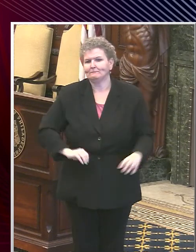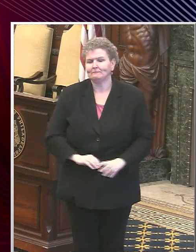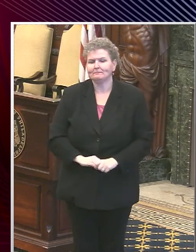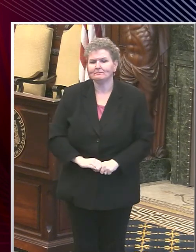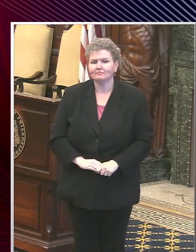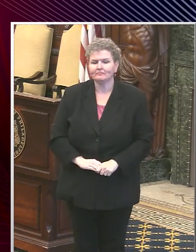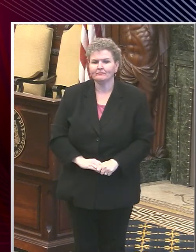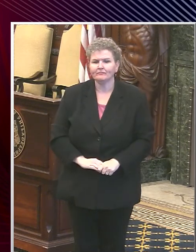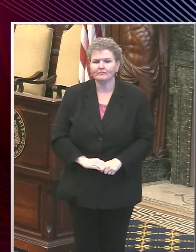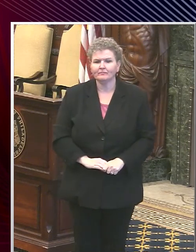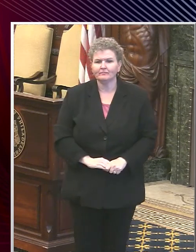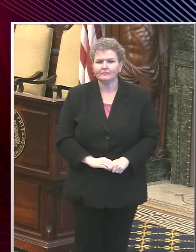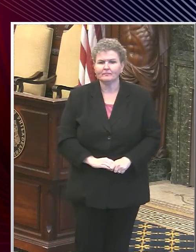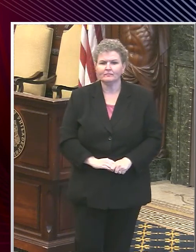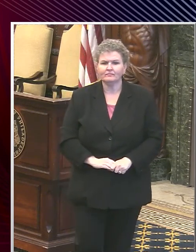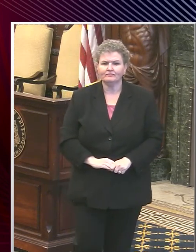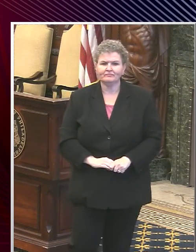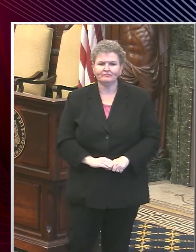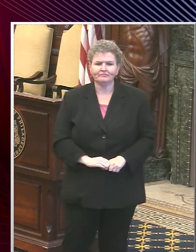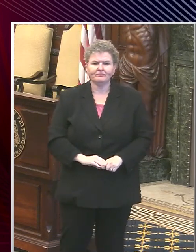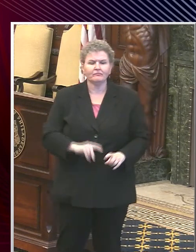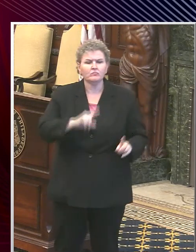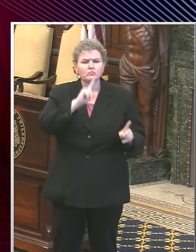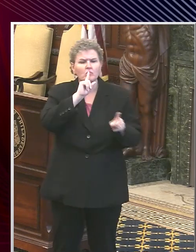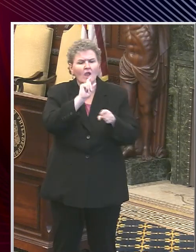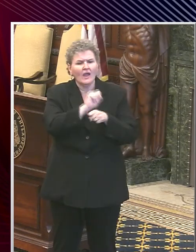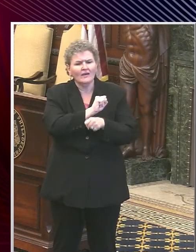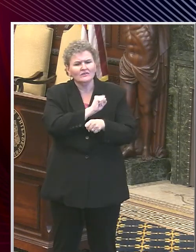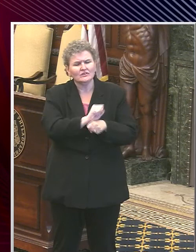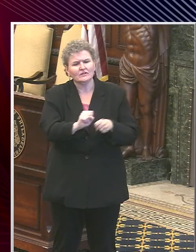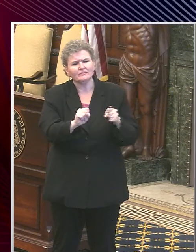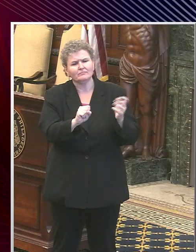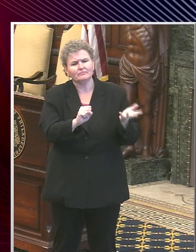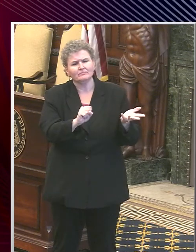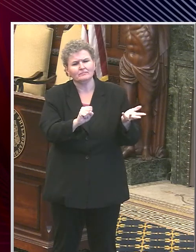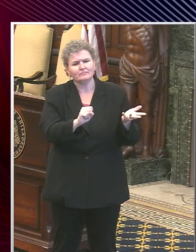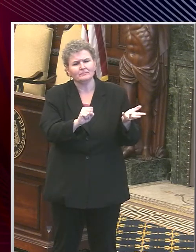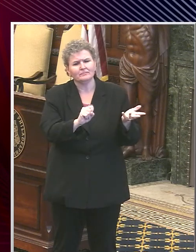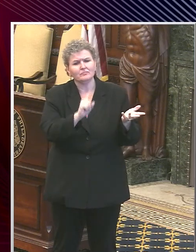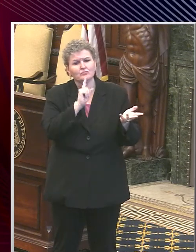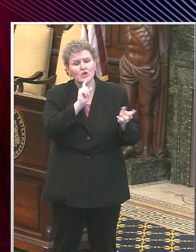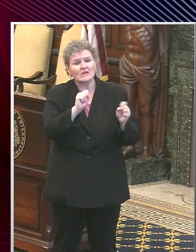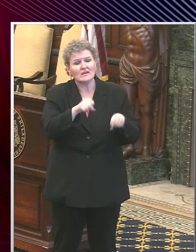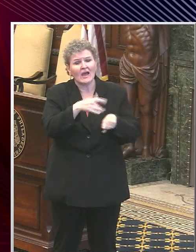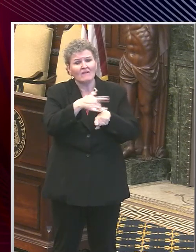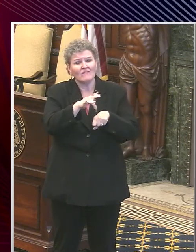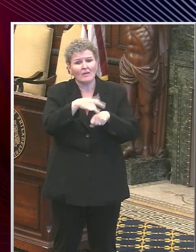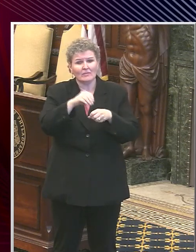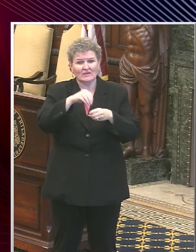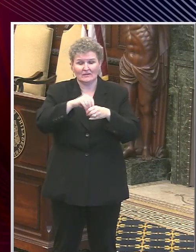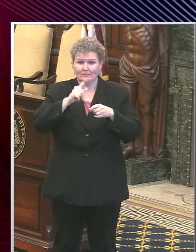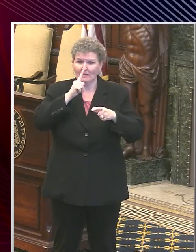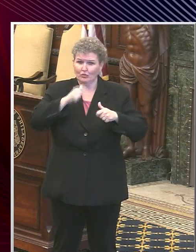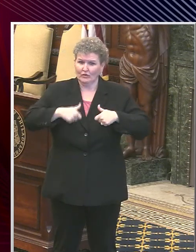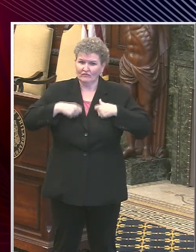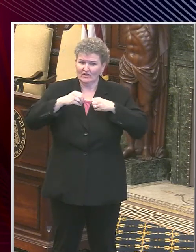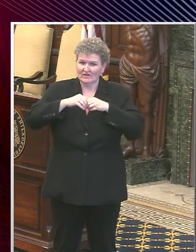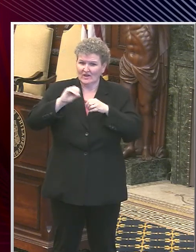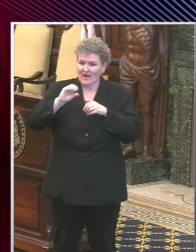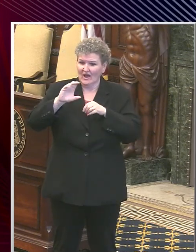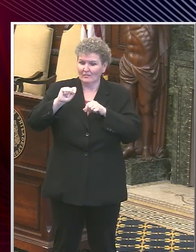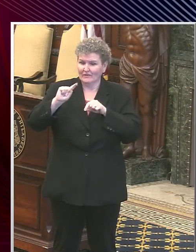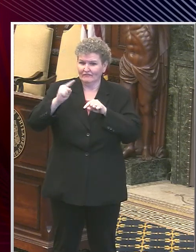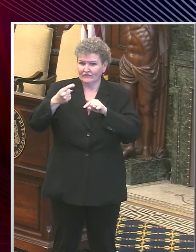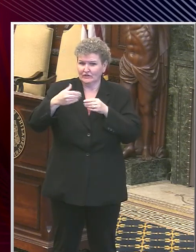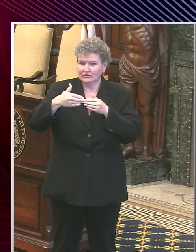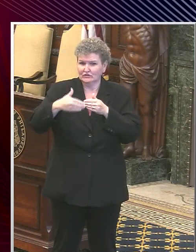and see it. Actually, it will be live to the public October 1st. And so we wanted to give a preview of what it will be when it goes